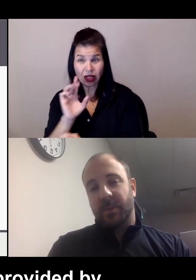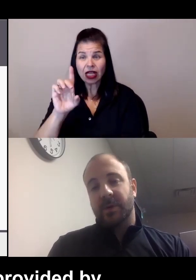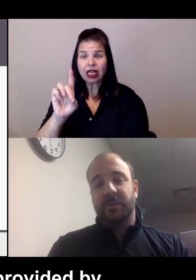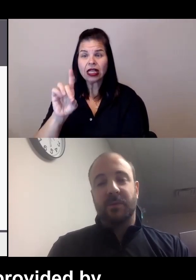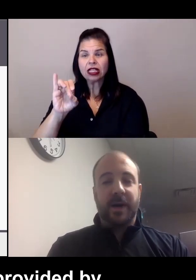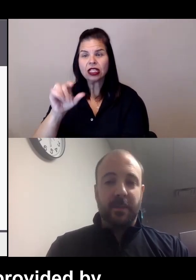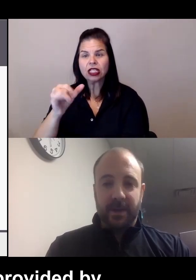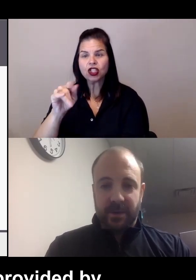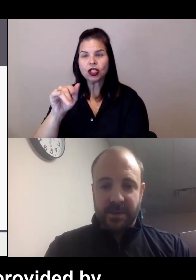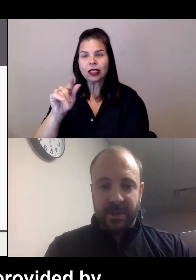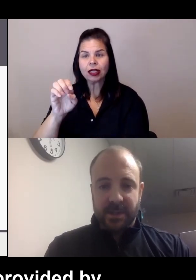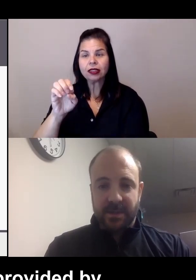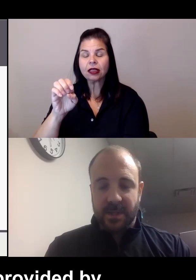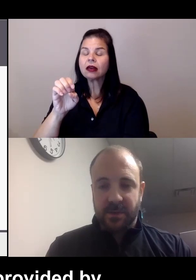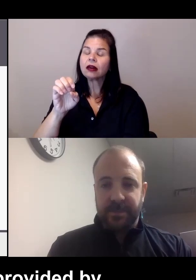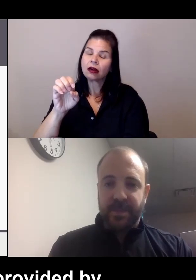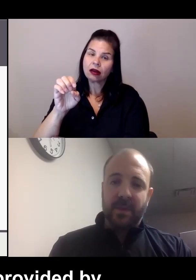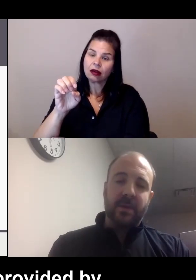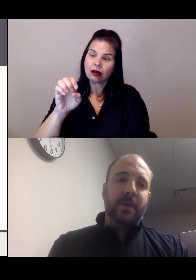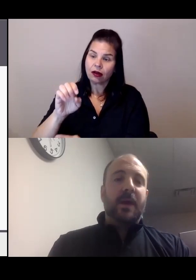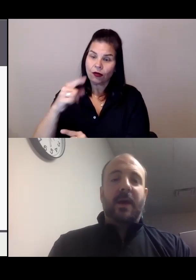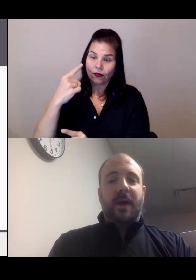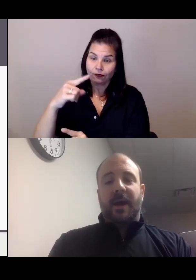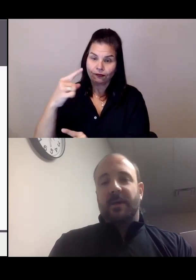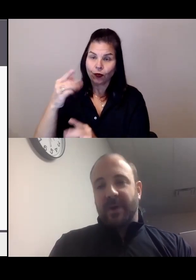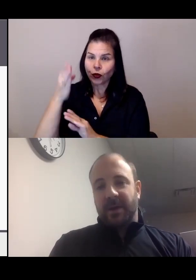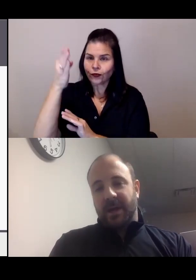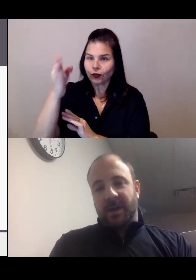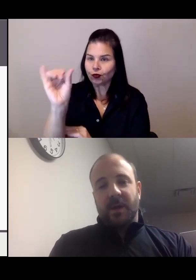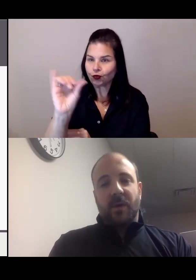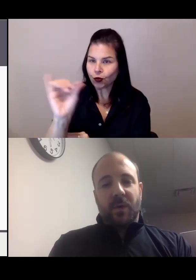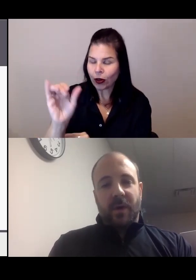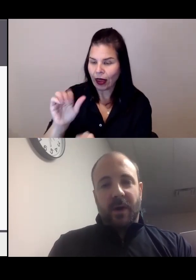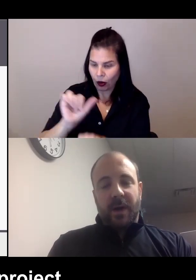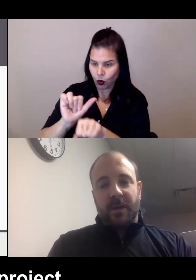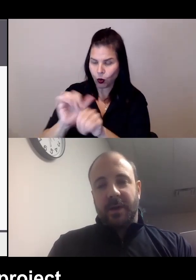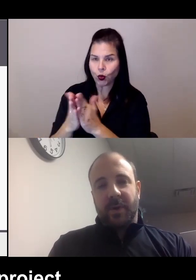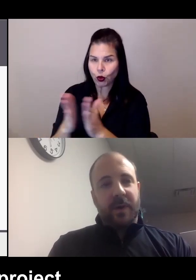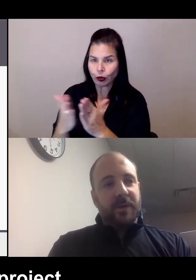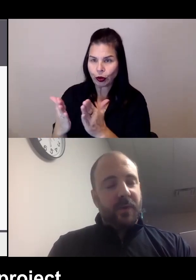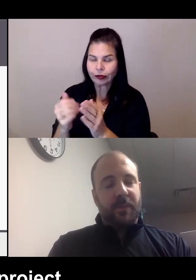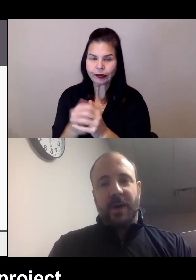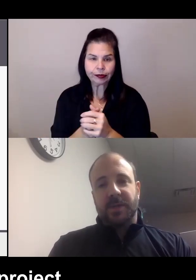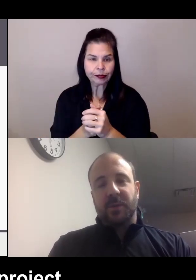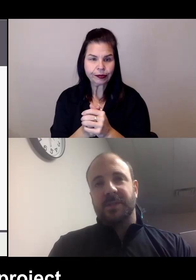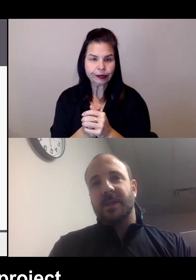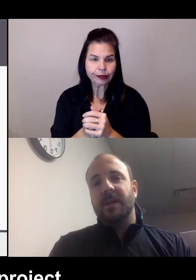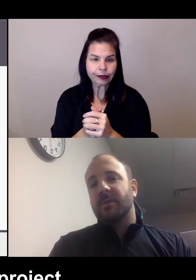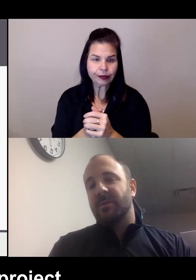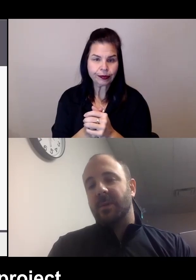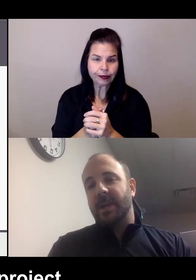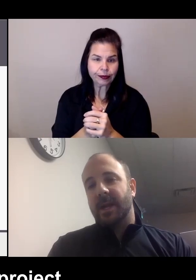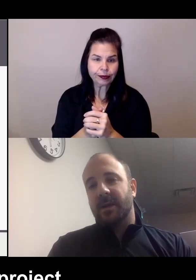skills workbooks provided by Literacy Link South Central. And then finally, another component to our project was